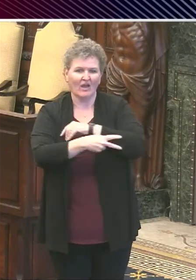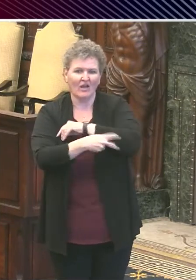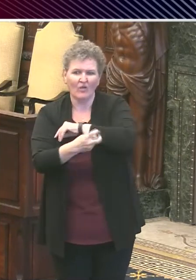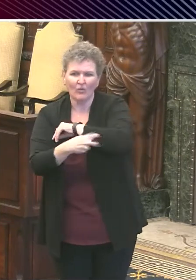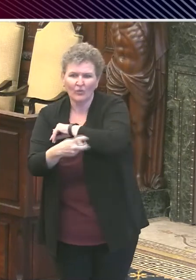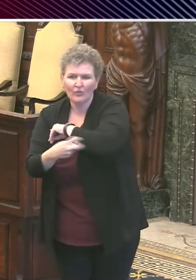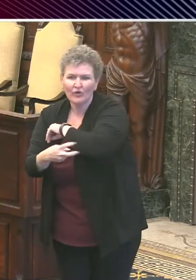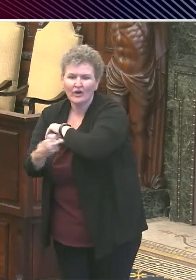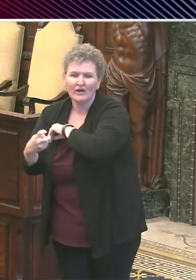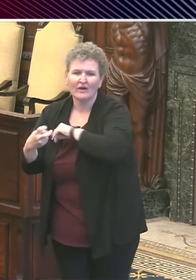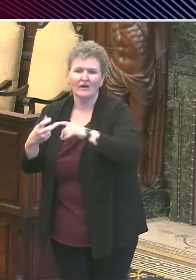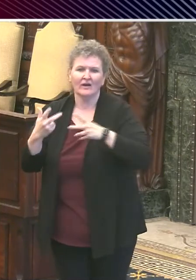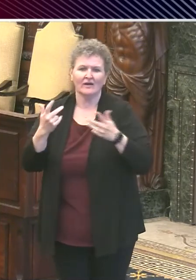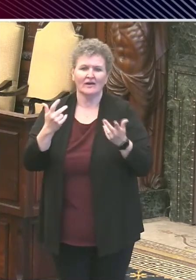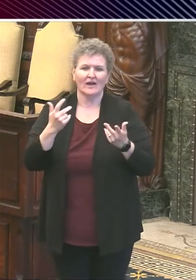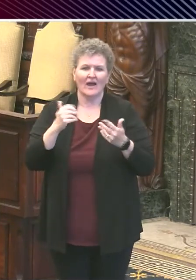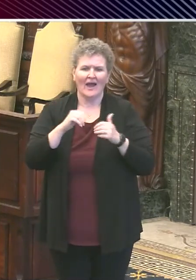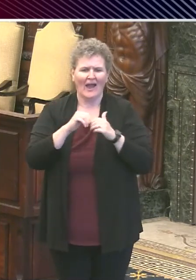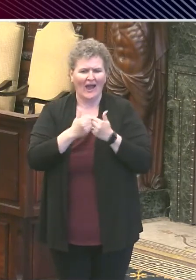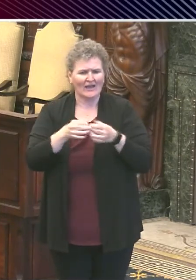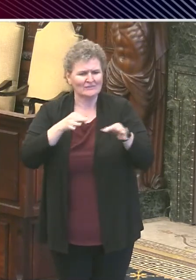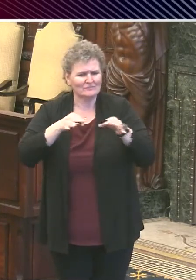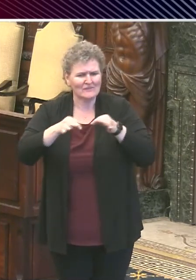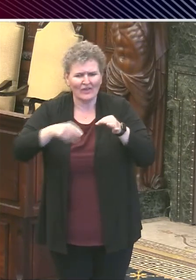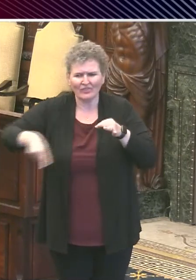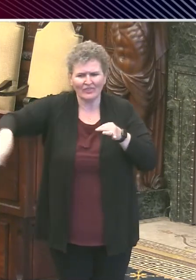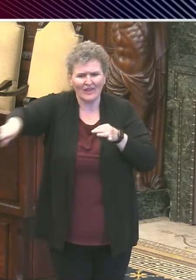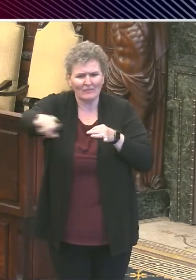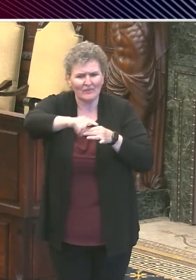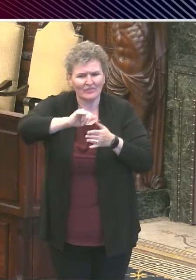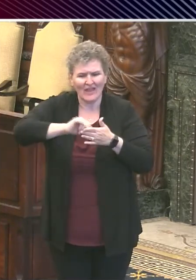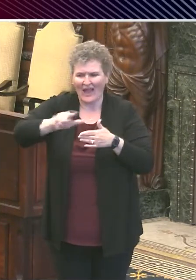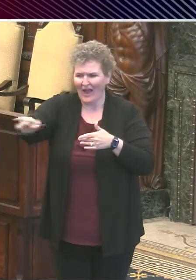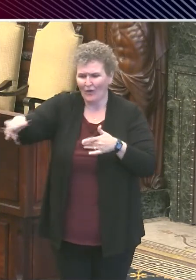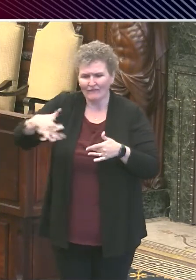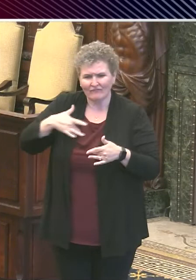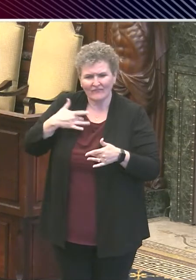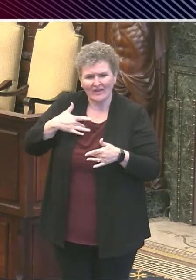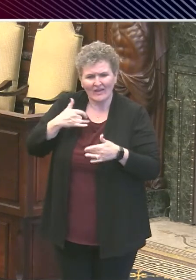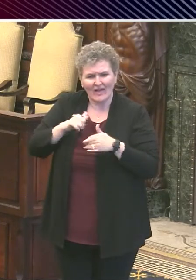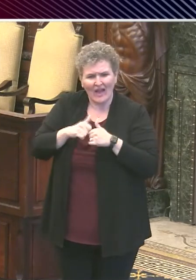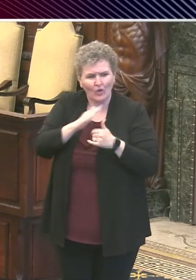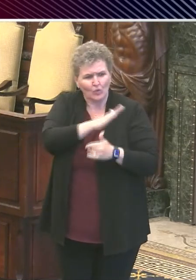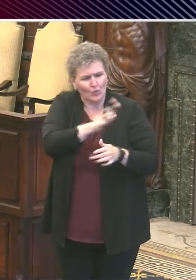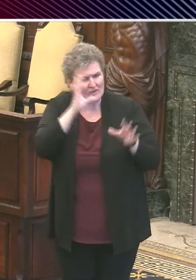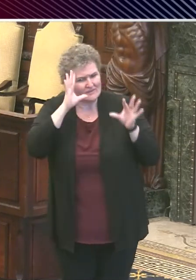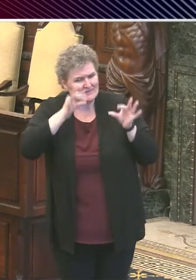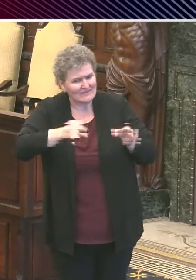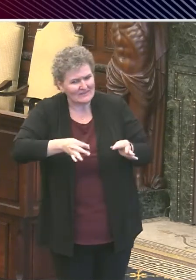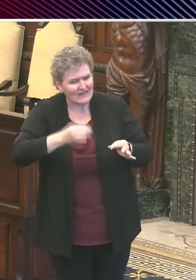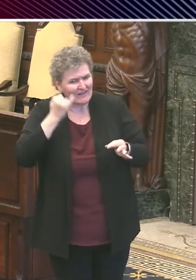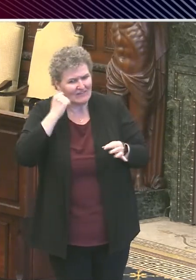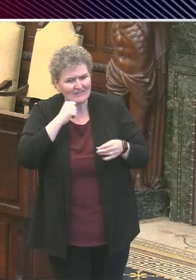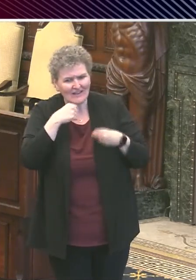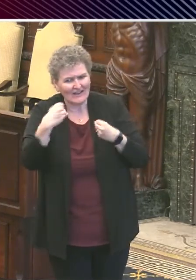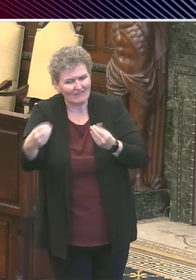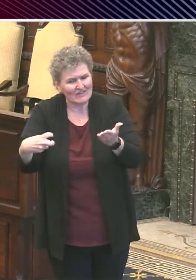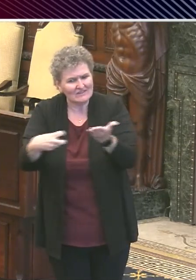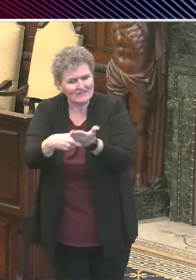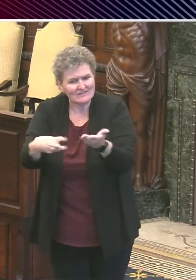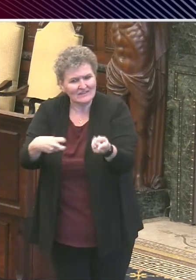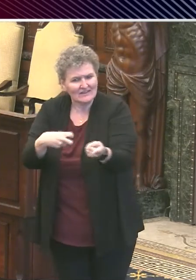how do you explain to them about their feelings that this decision is not necessarily friendly to them, not